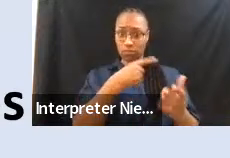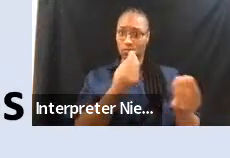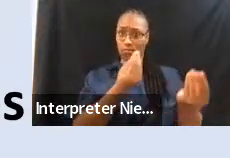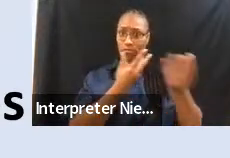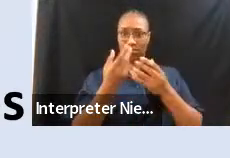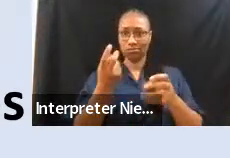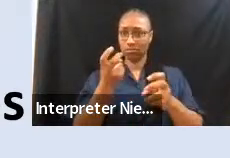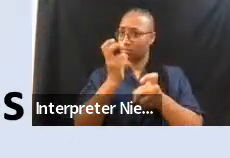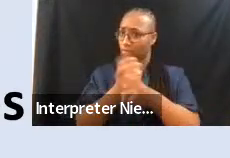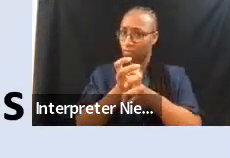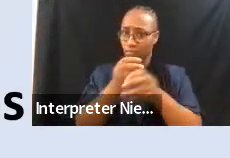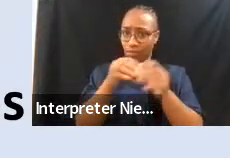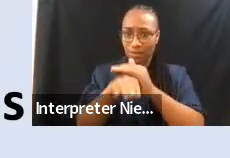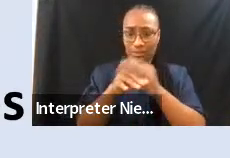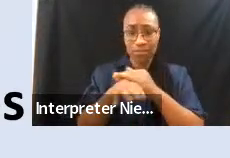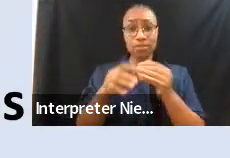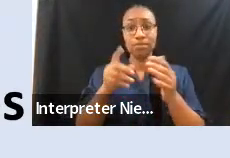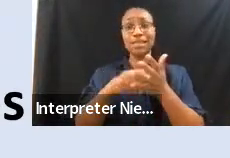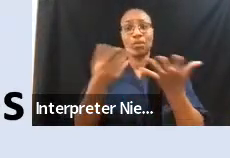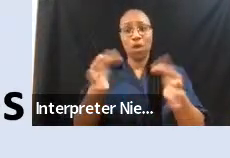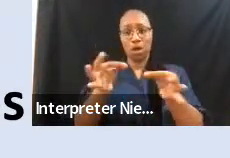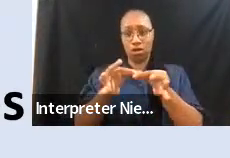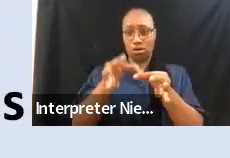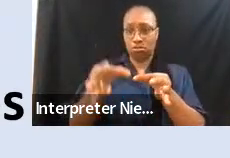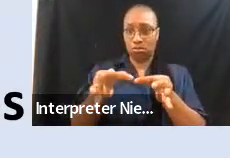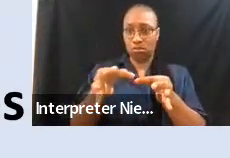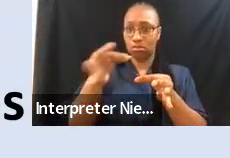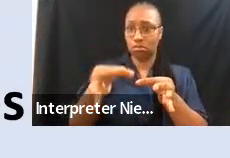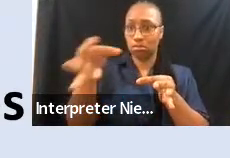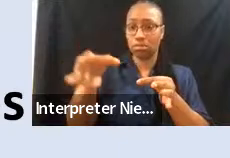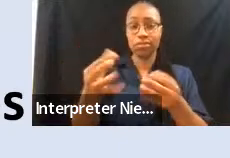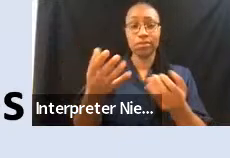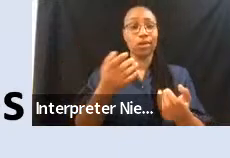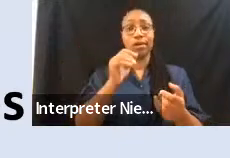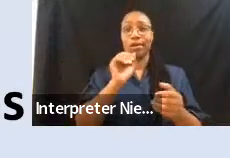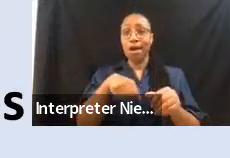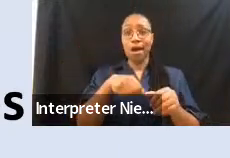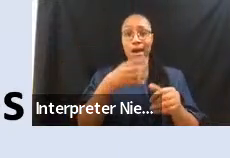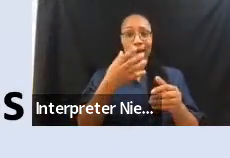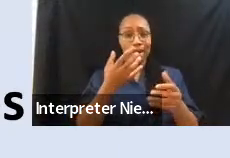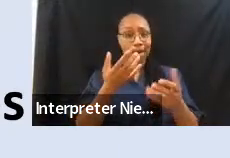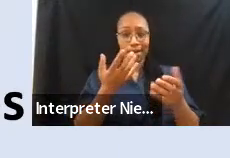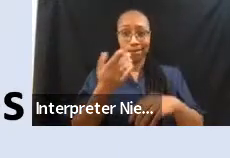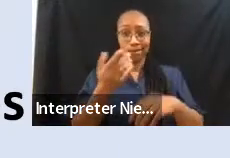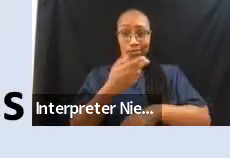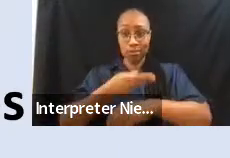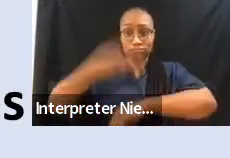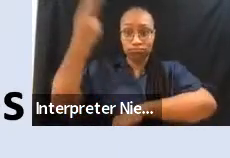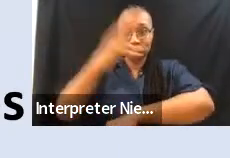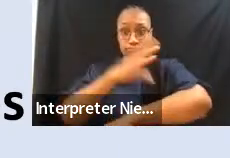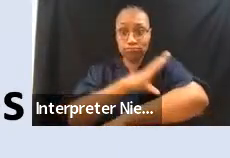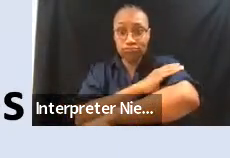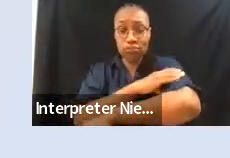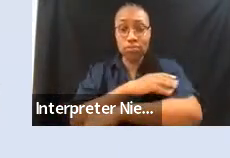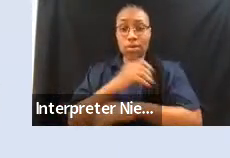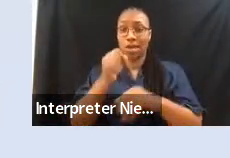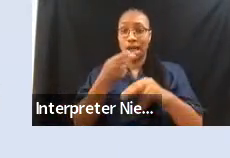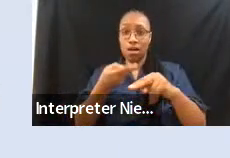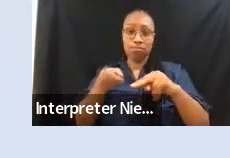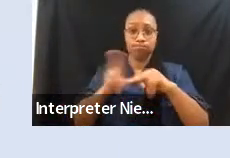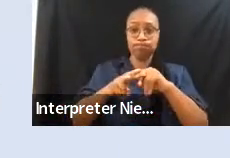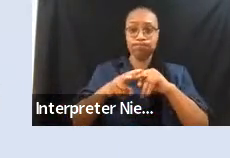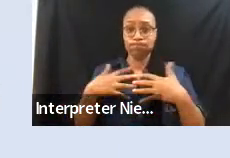or obese, to have high blood pressure, and experience symptoms of psychological distress. Next